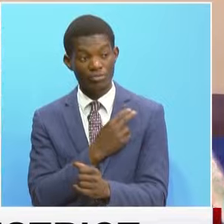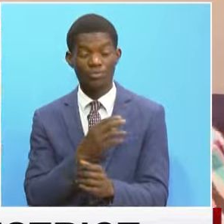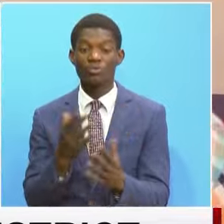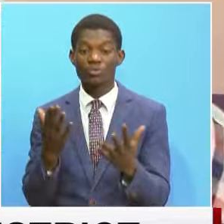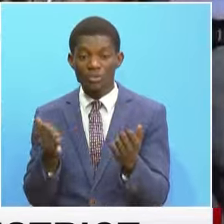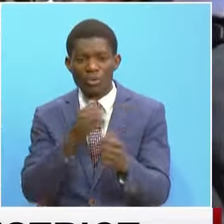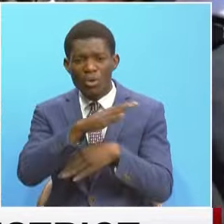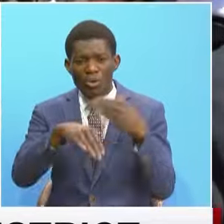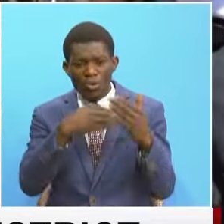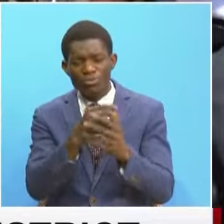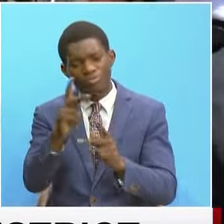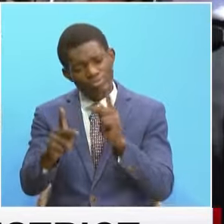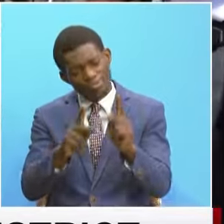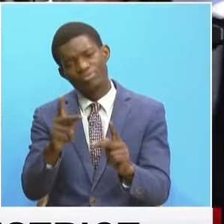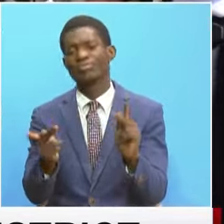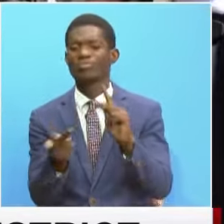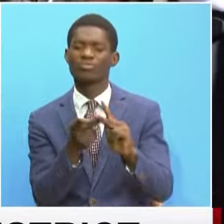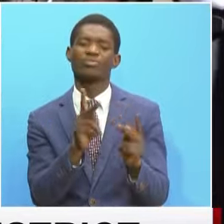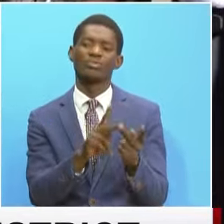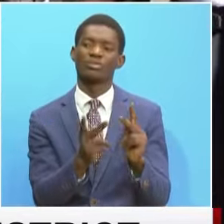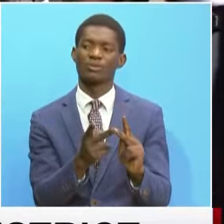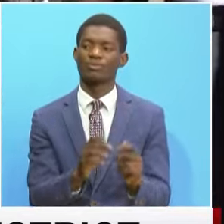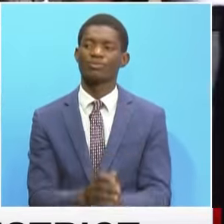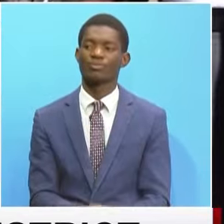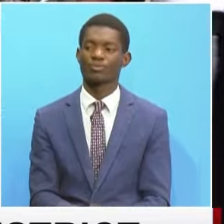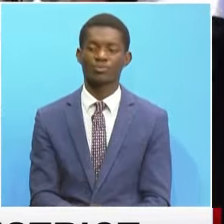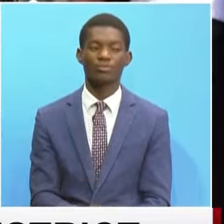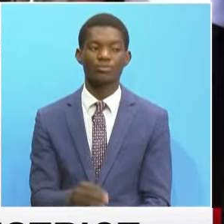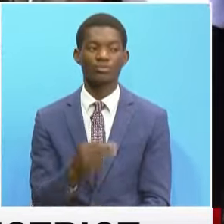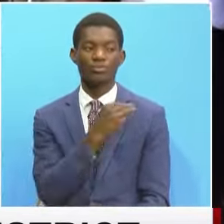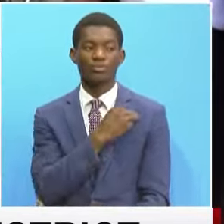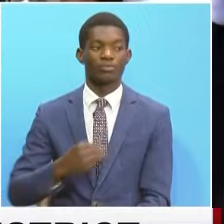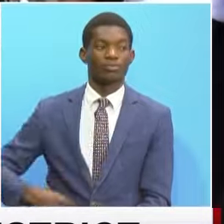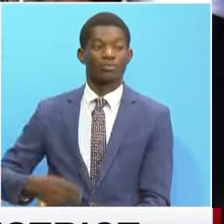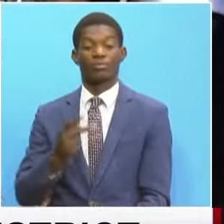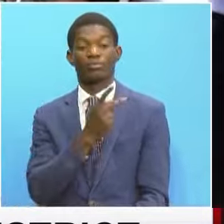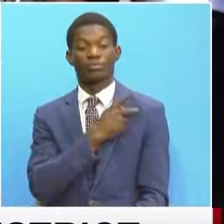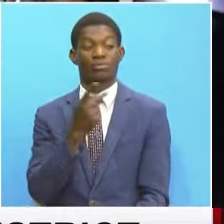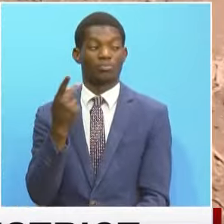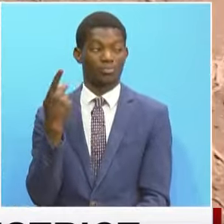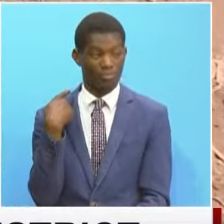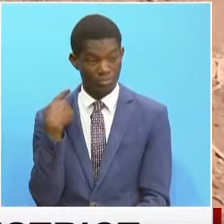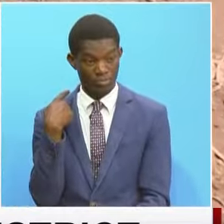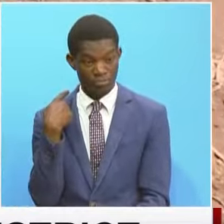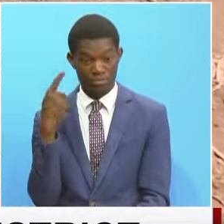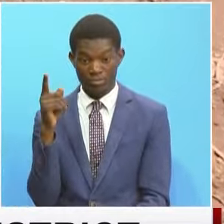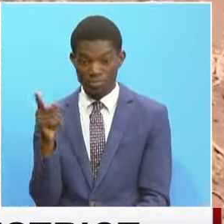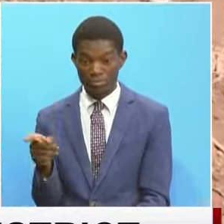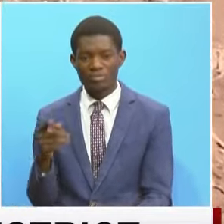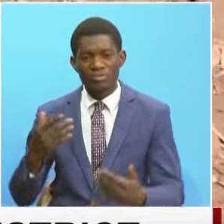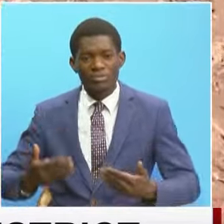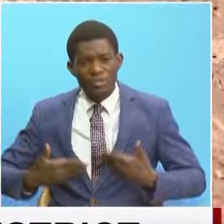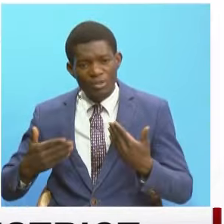with everyone. Babala Member of Parliament Joseph Musanje, together with the district and civic leadership, are happy with